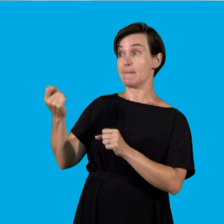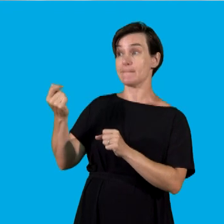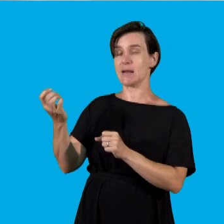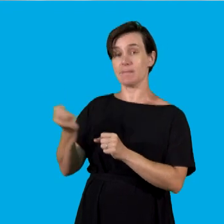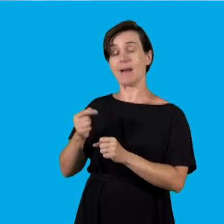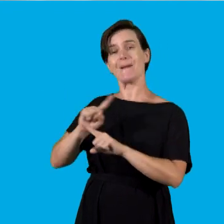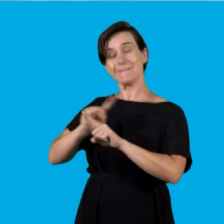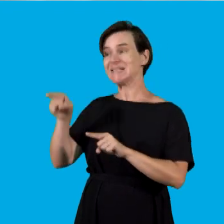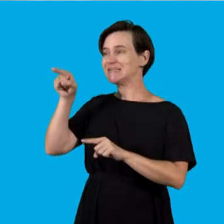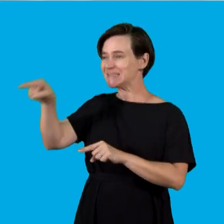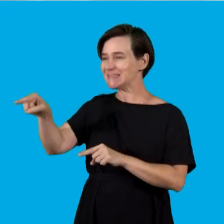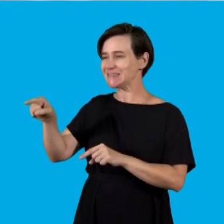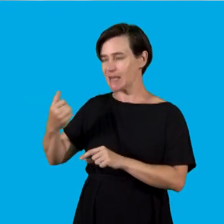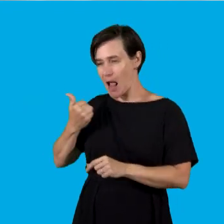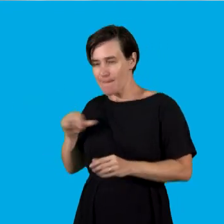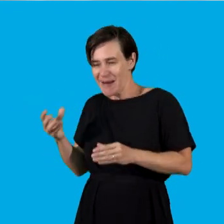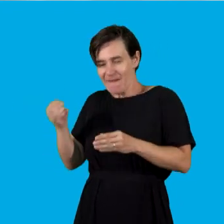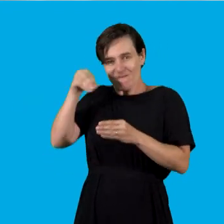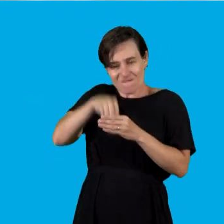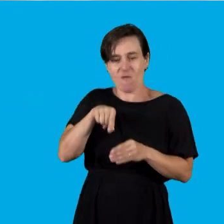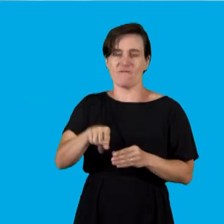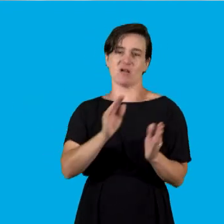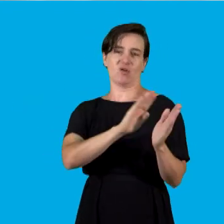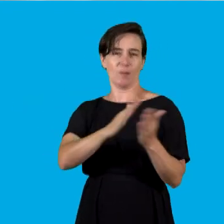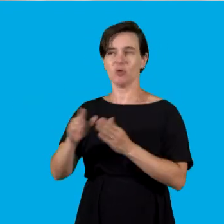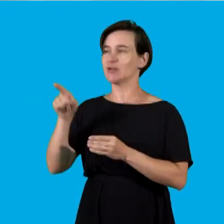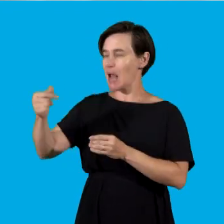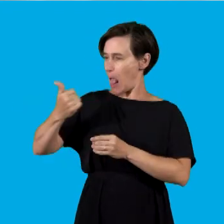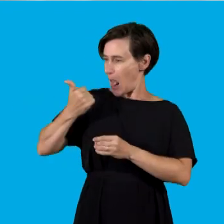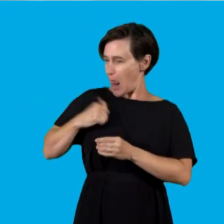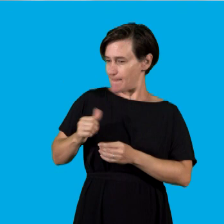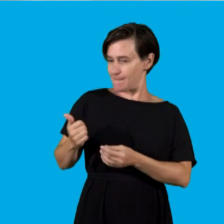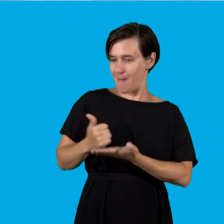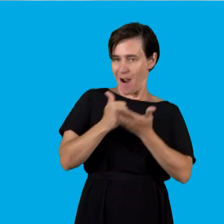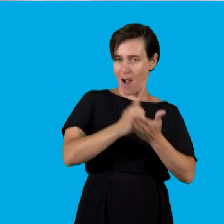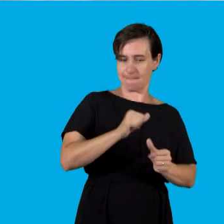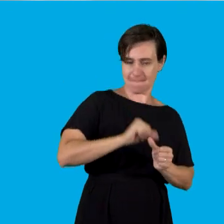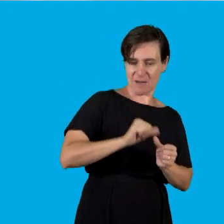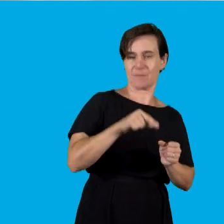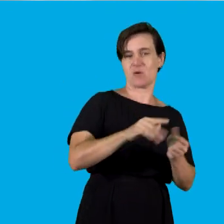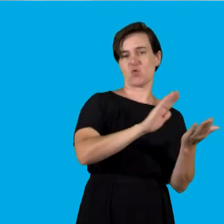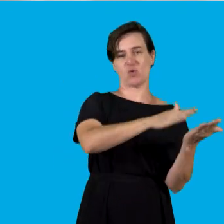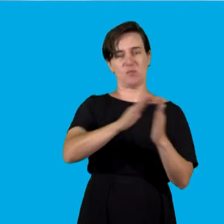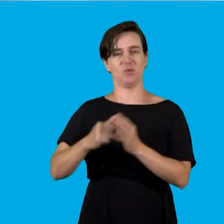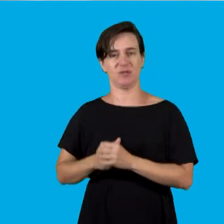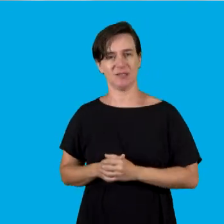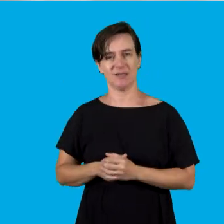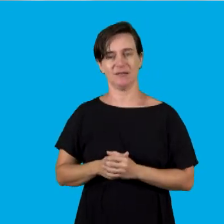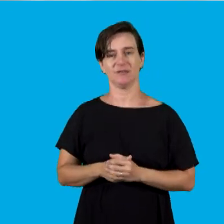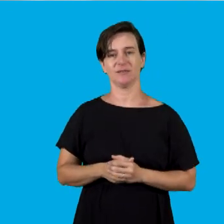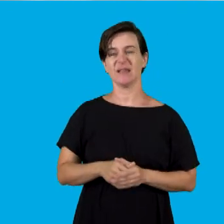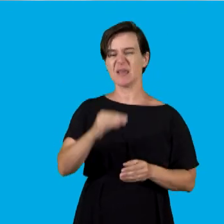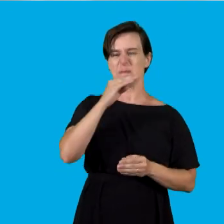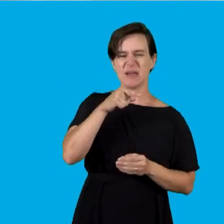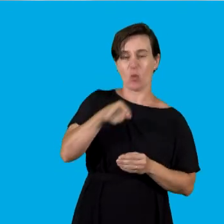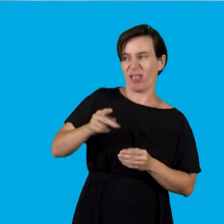they would see that a business is also part of projects that they are doing in terms of uplifting those projects. By so doing, they are not going to